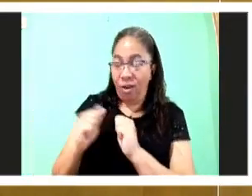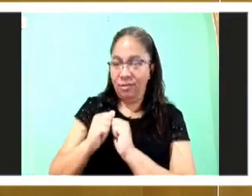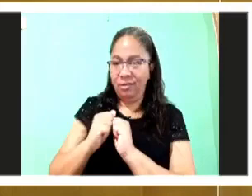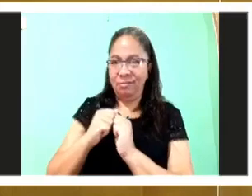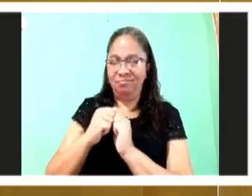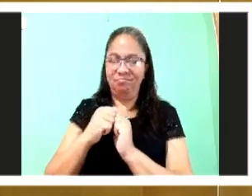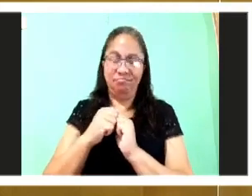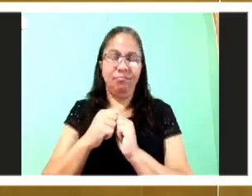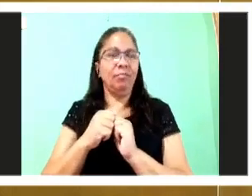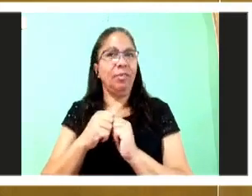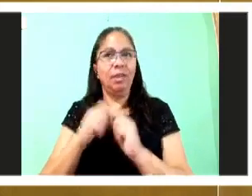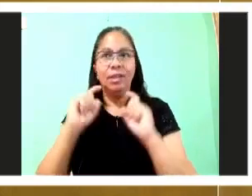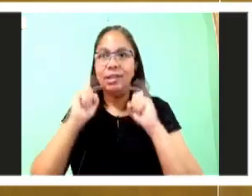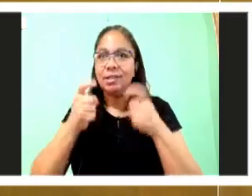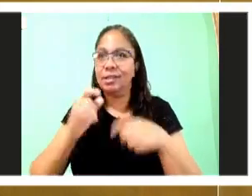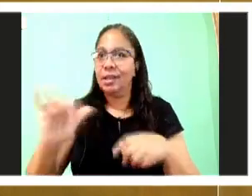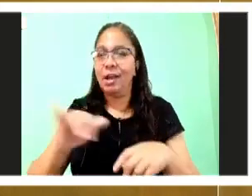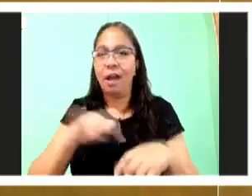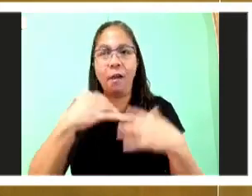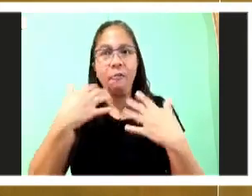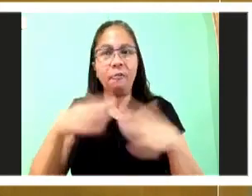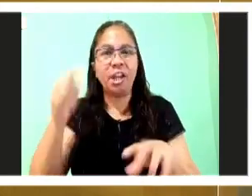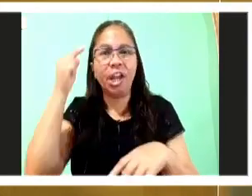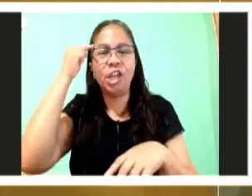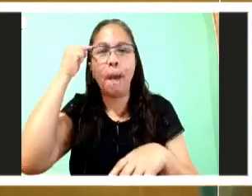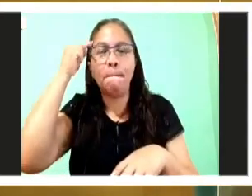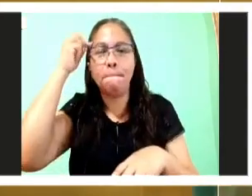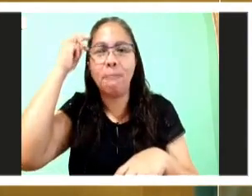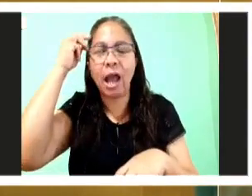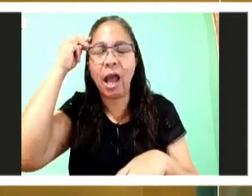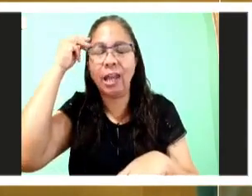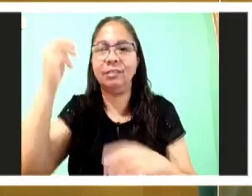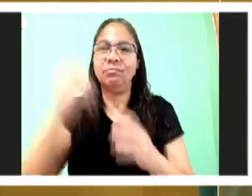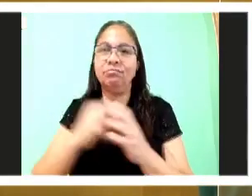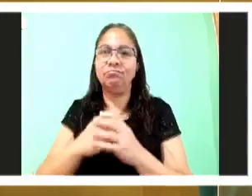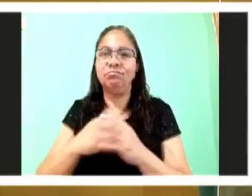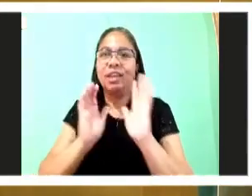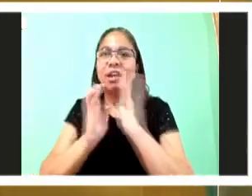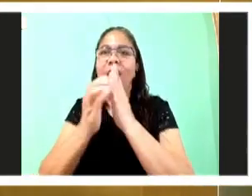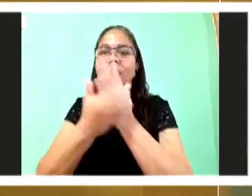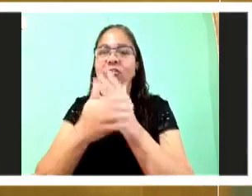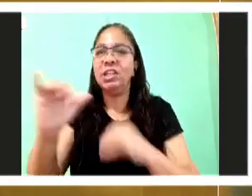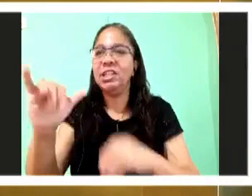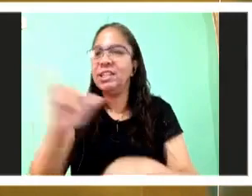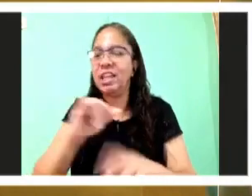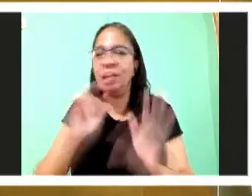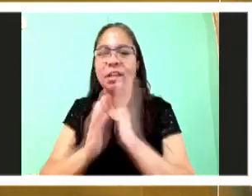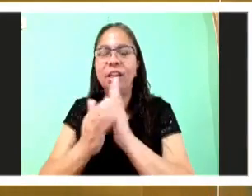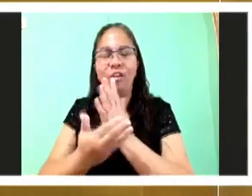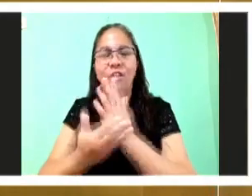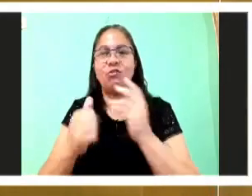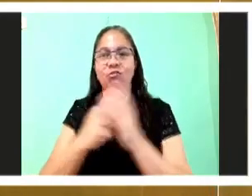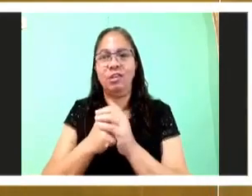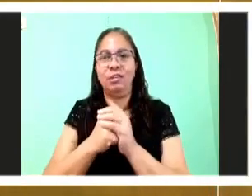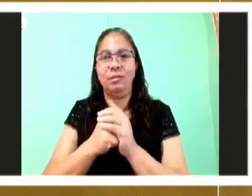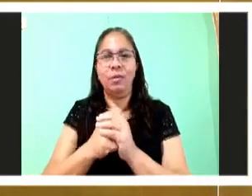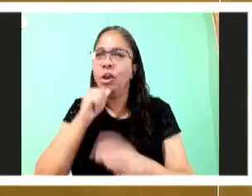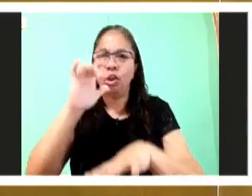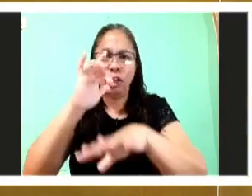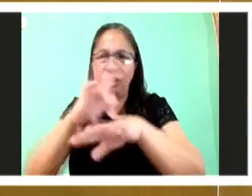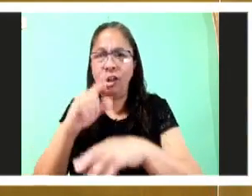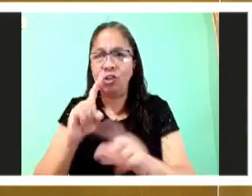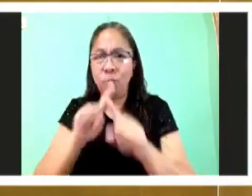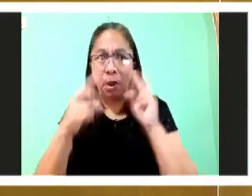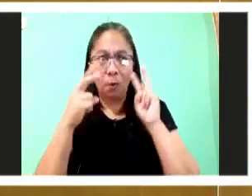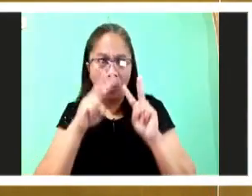If you think or look lustfully, it is already adultery, Jesus would say. And that covers a whole range of things.